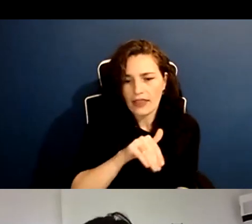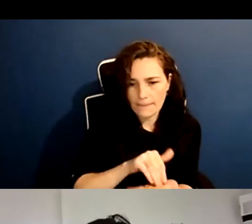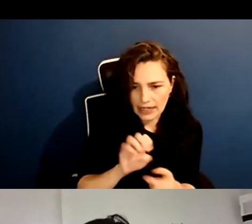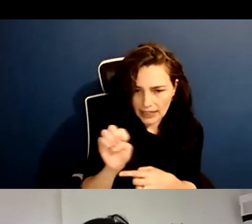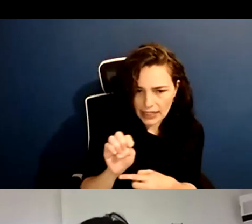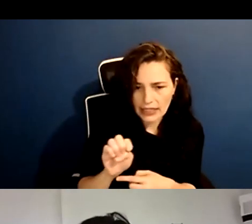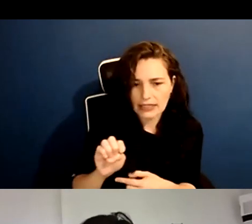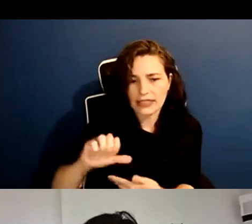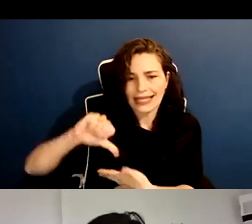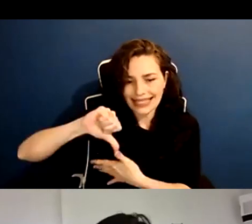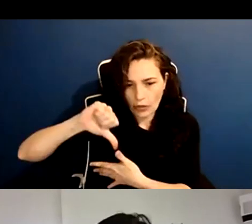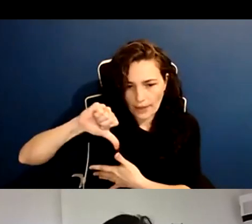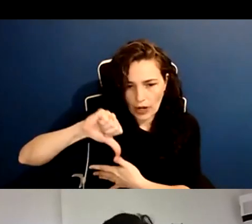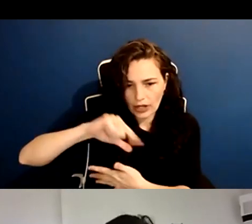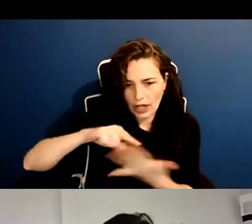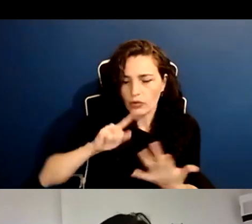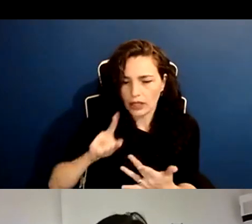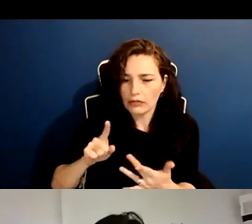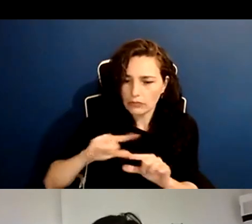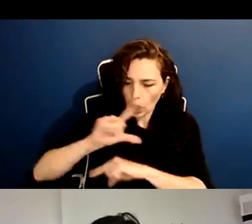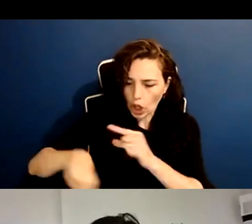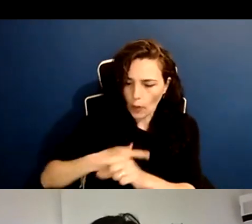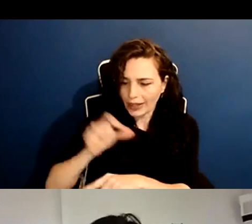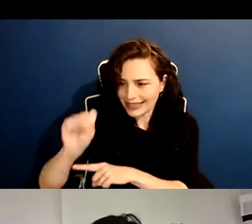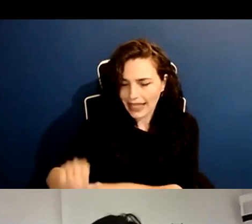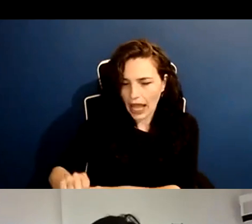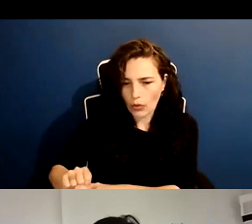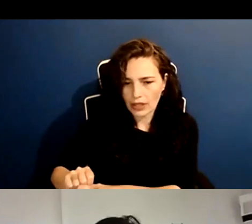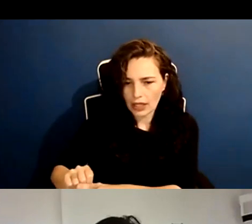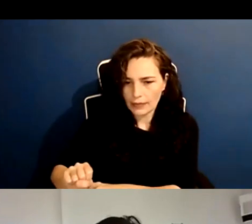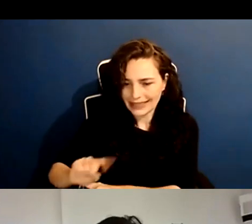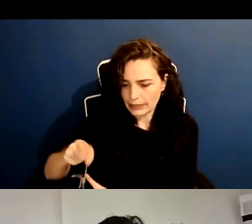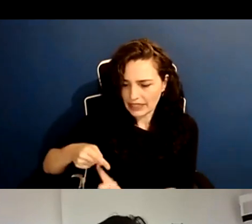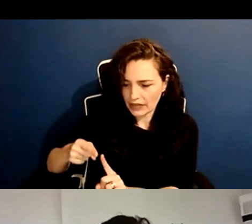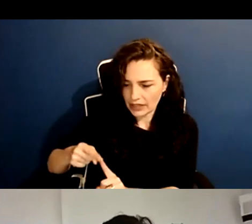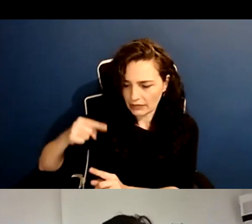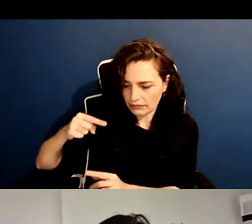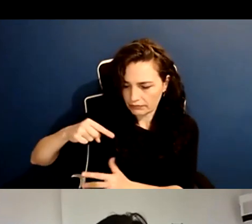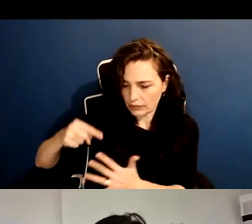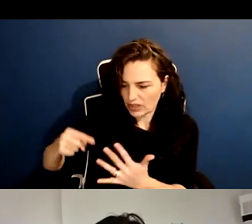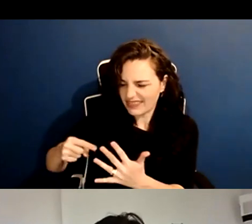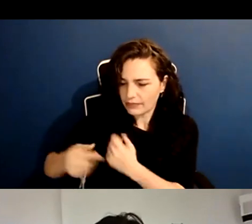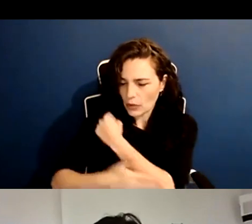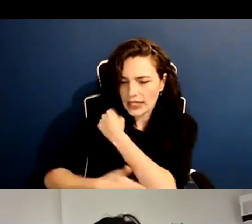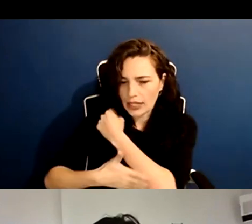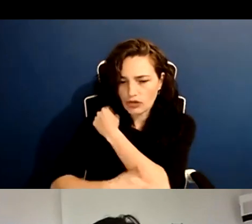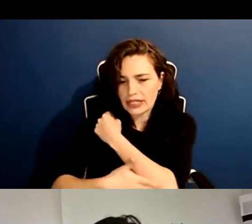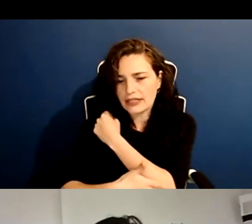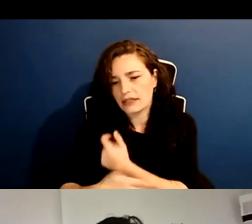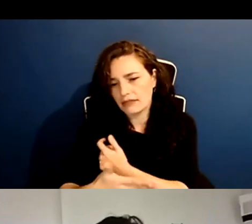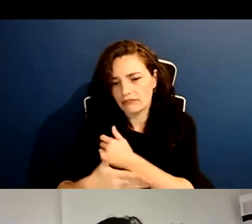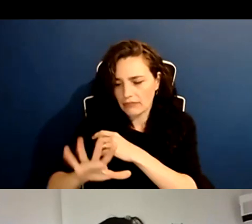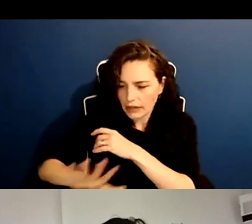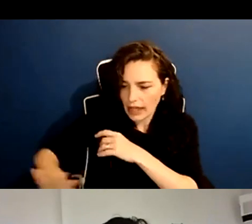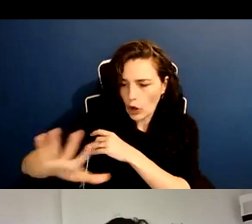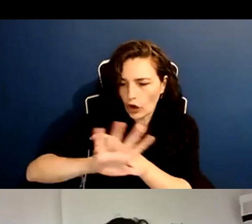mm-hmm. Basically the global South, but they were specifically looking for films from there. And that's where we got our first